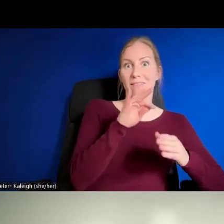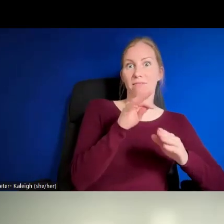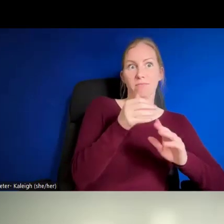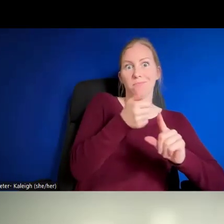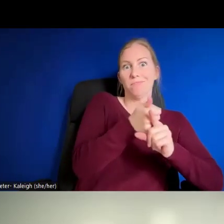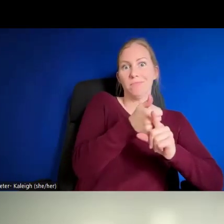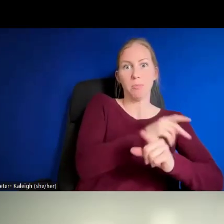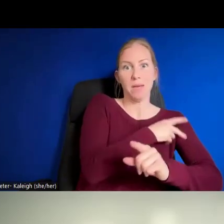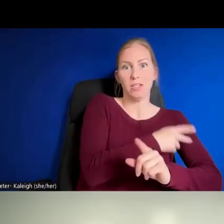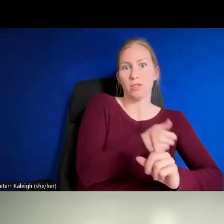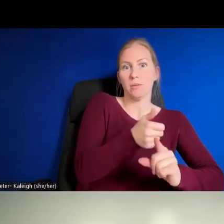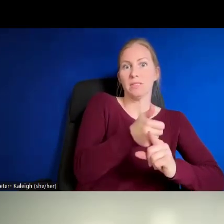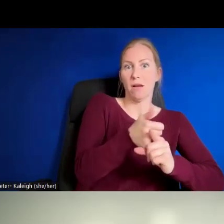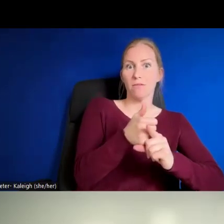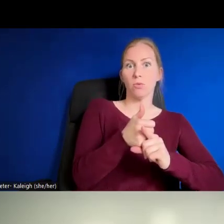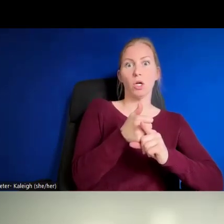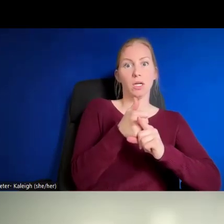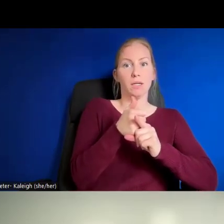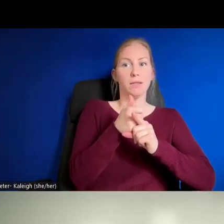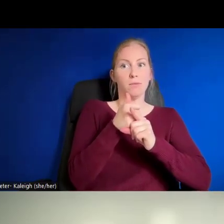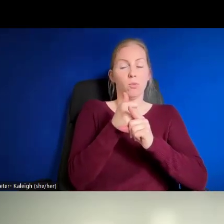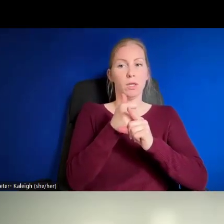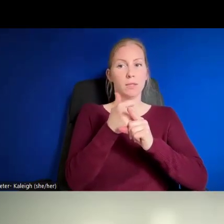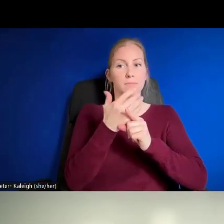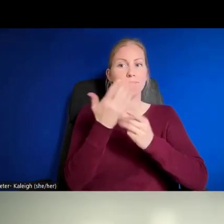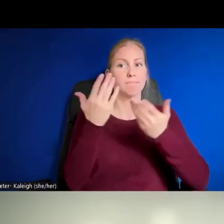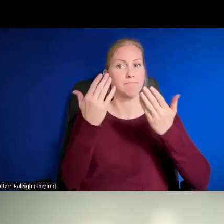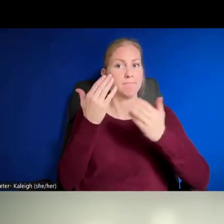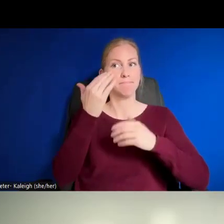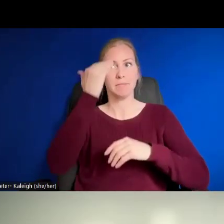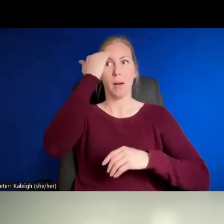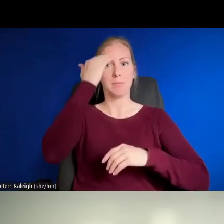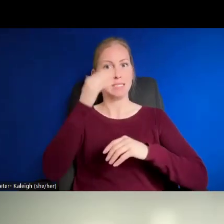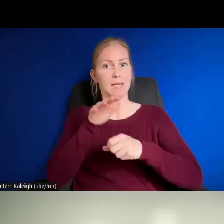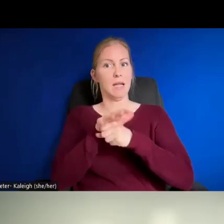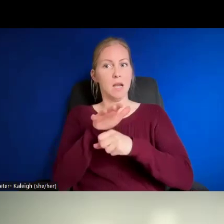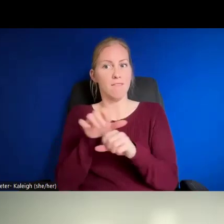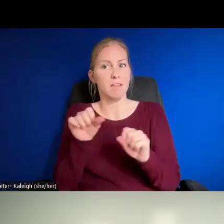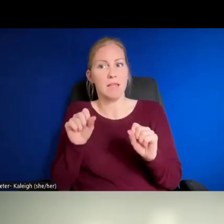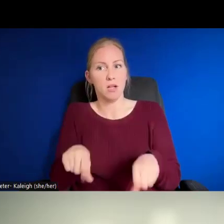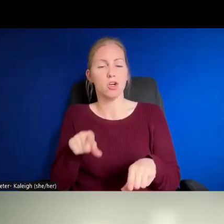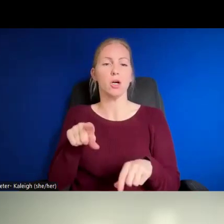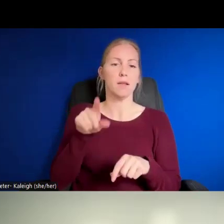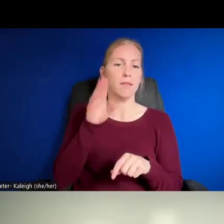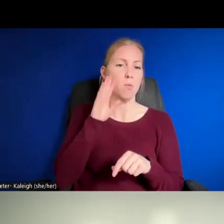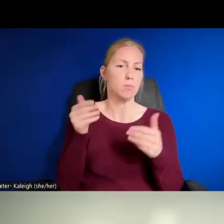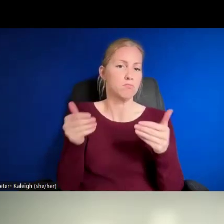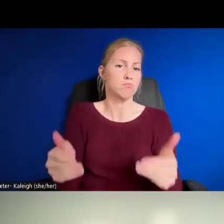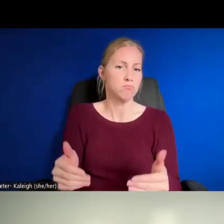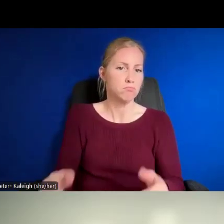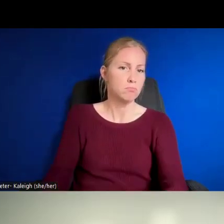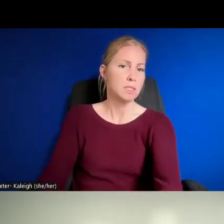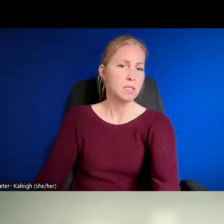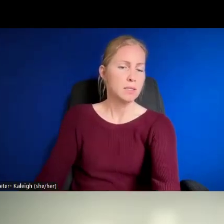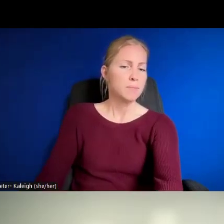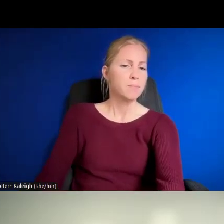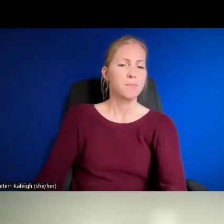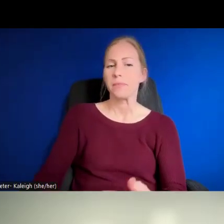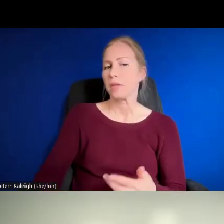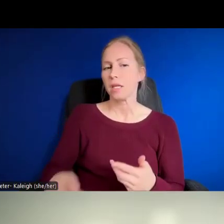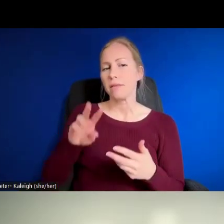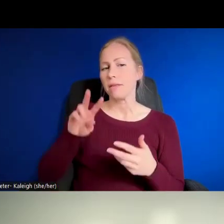that medication treatment plan. The second legal type of involuntary